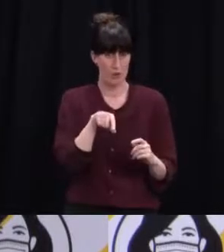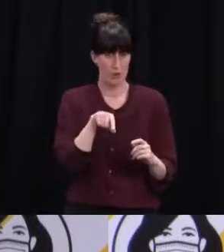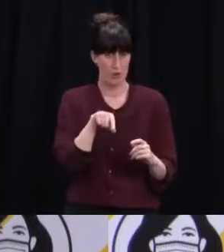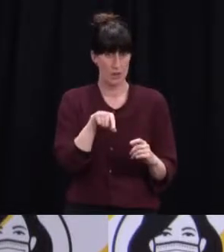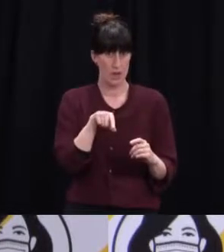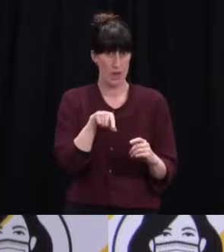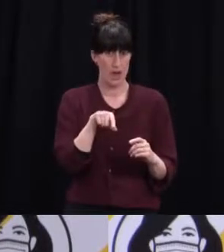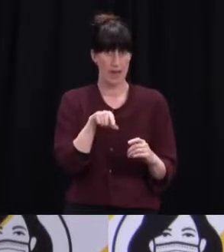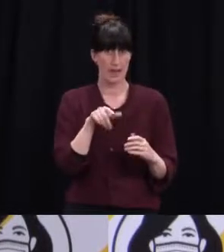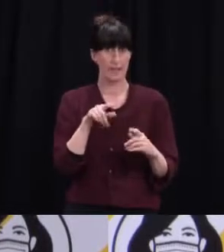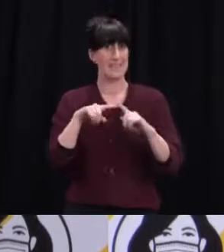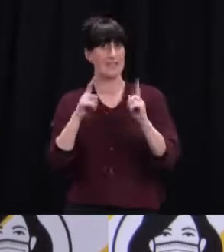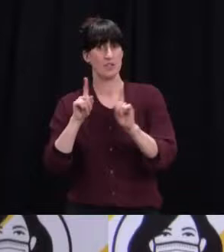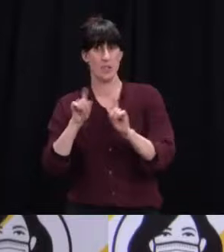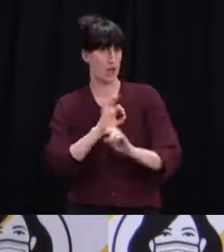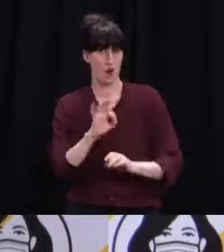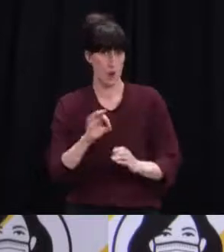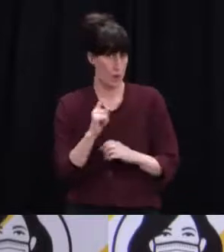them are outside Auckland?